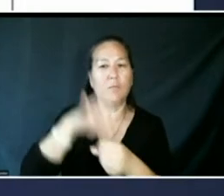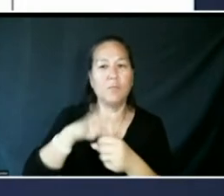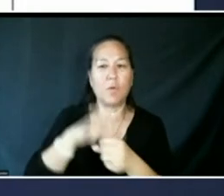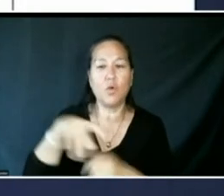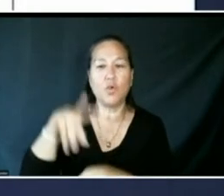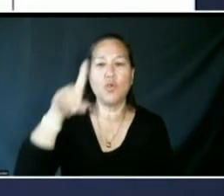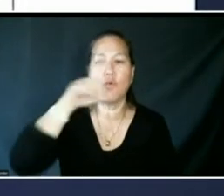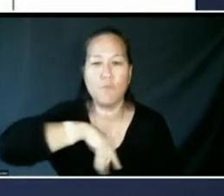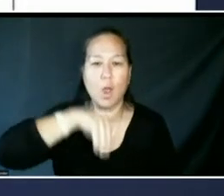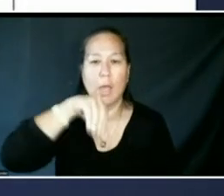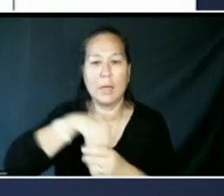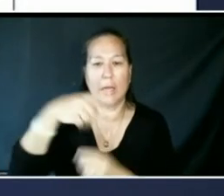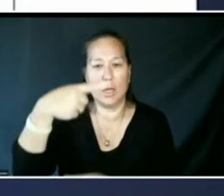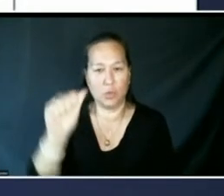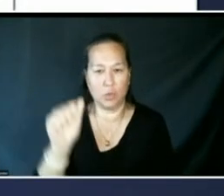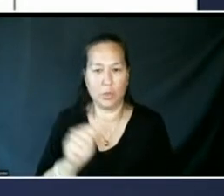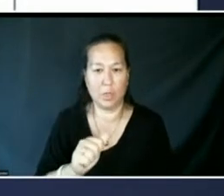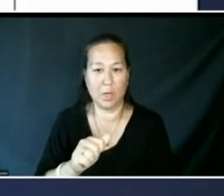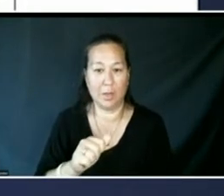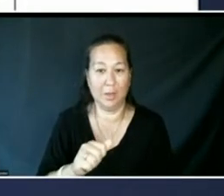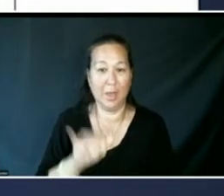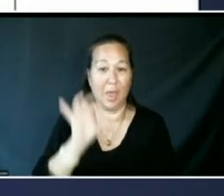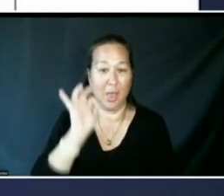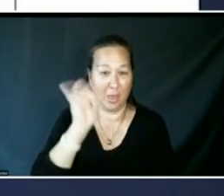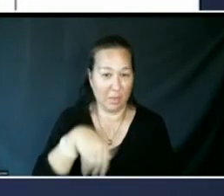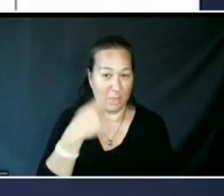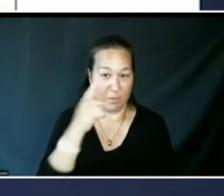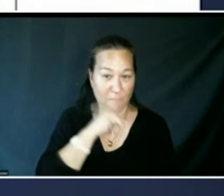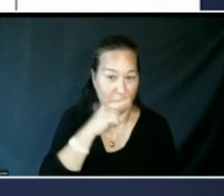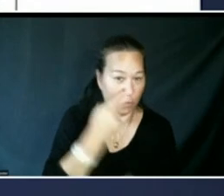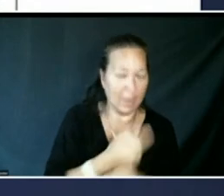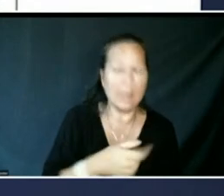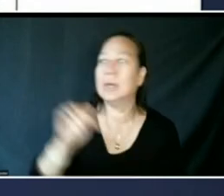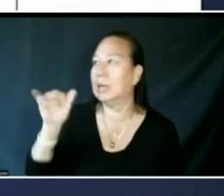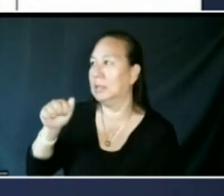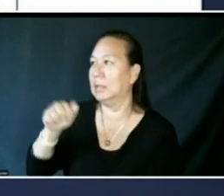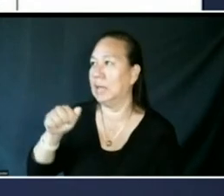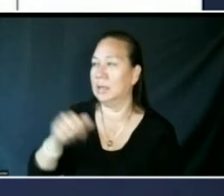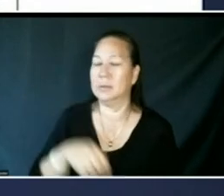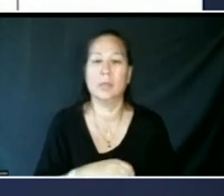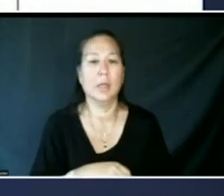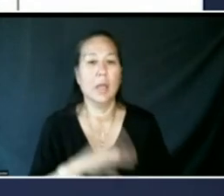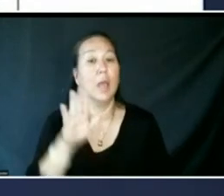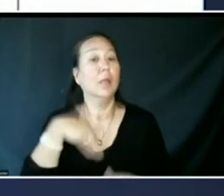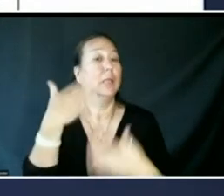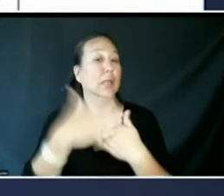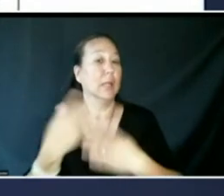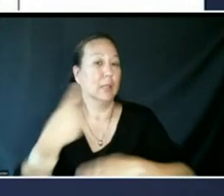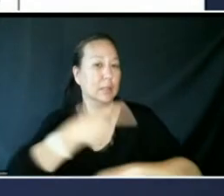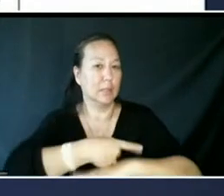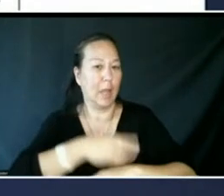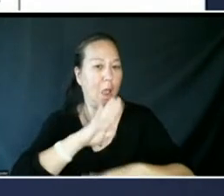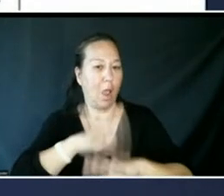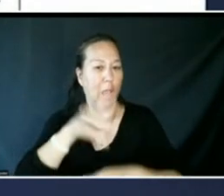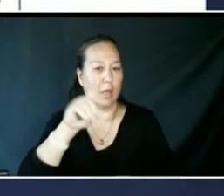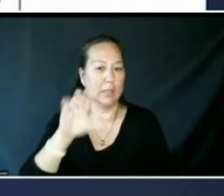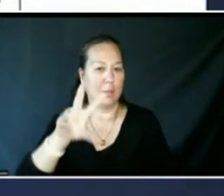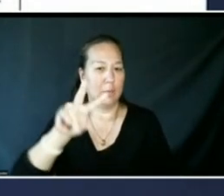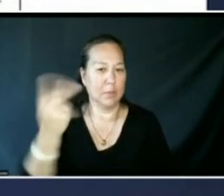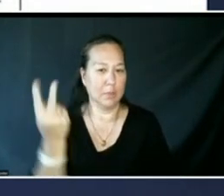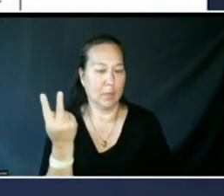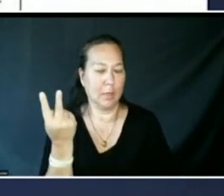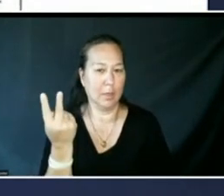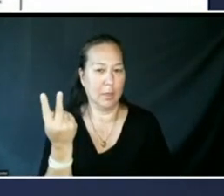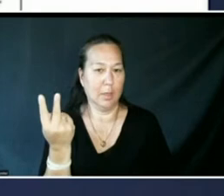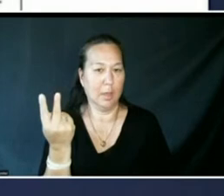plain false, wasn't it? Yes, sir. Nevertheless, the very next day, on December 2nd, President Trump released a lengthy